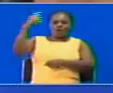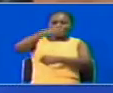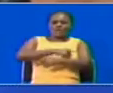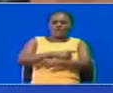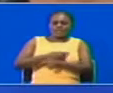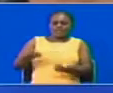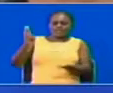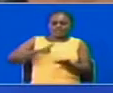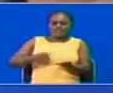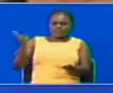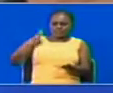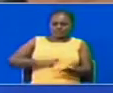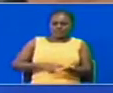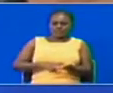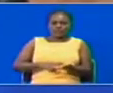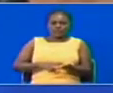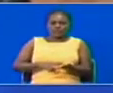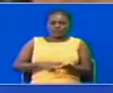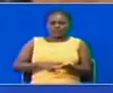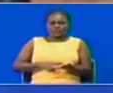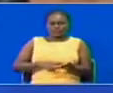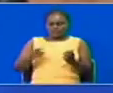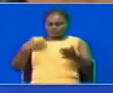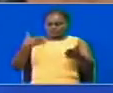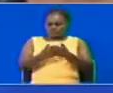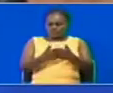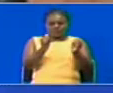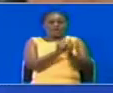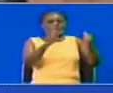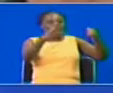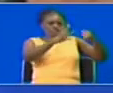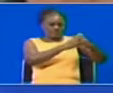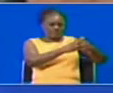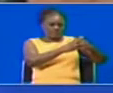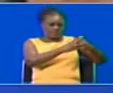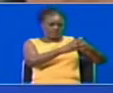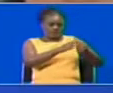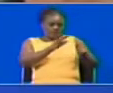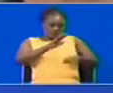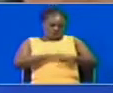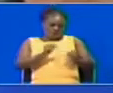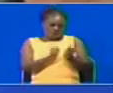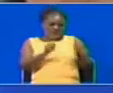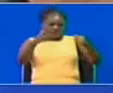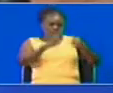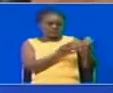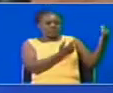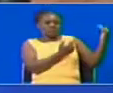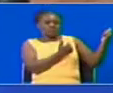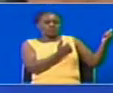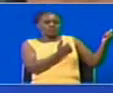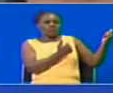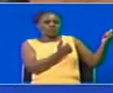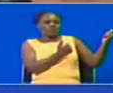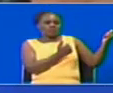up to Sunday of that's 19th. On 19th, we expect that now